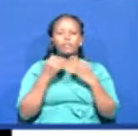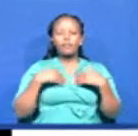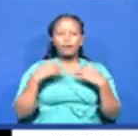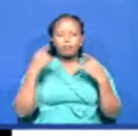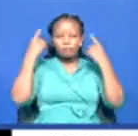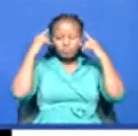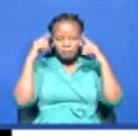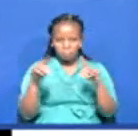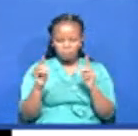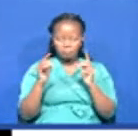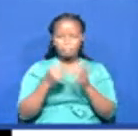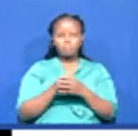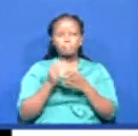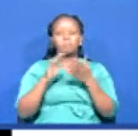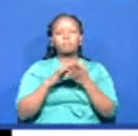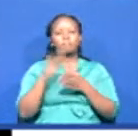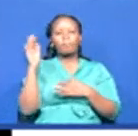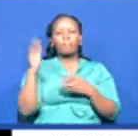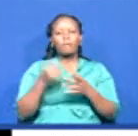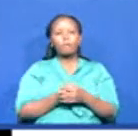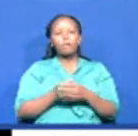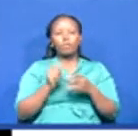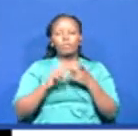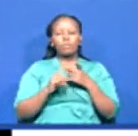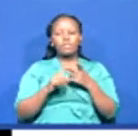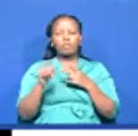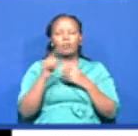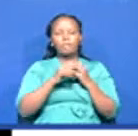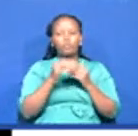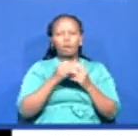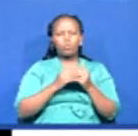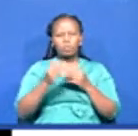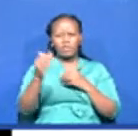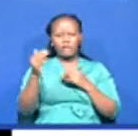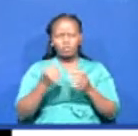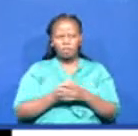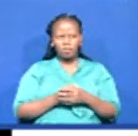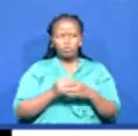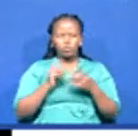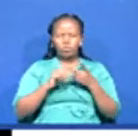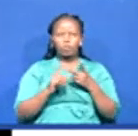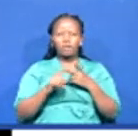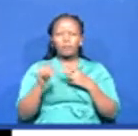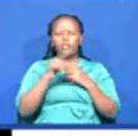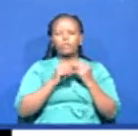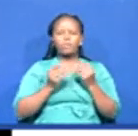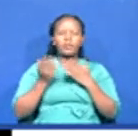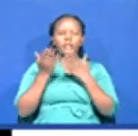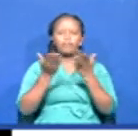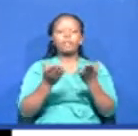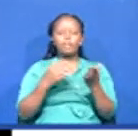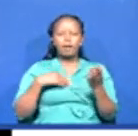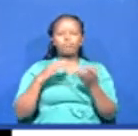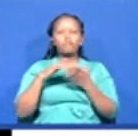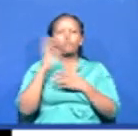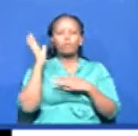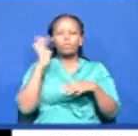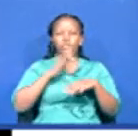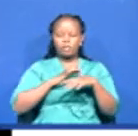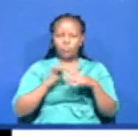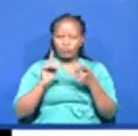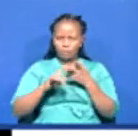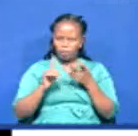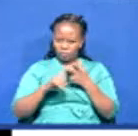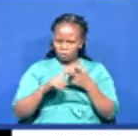cost. However, in order to be implemented, the technology really, really must be cost effective, compatible with the